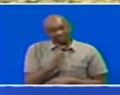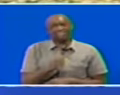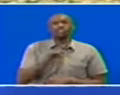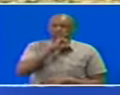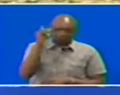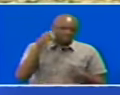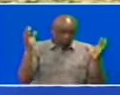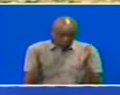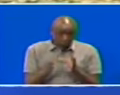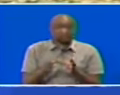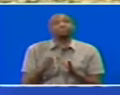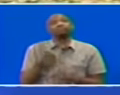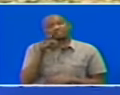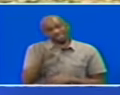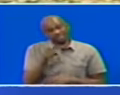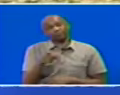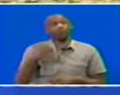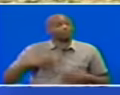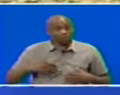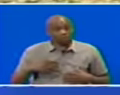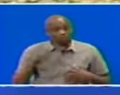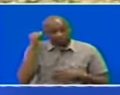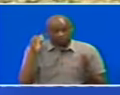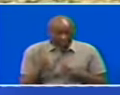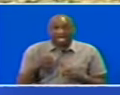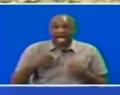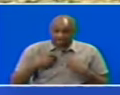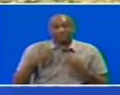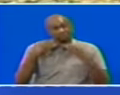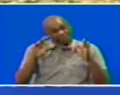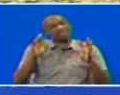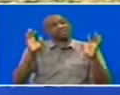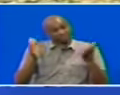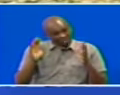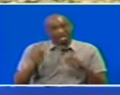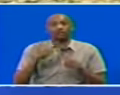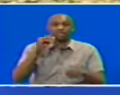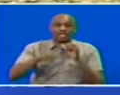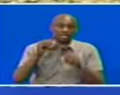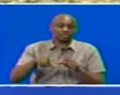modern party. Once we are a modern party, then we conduct free and fair party primaries.